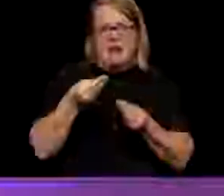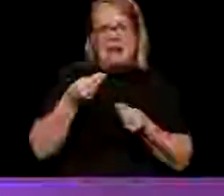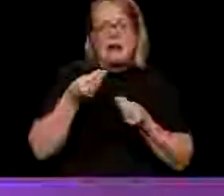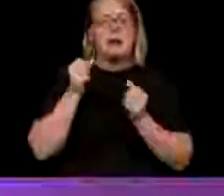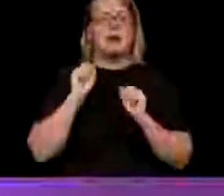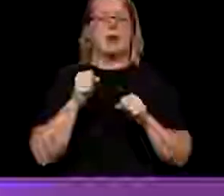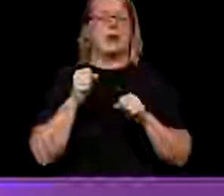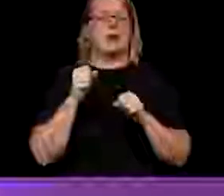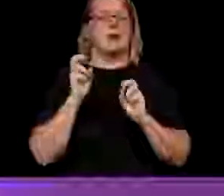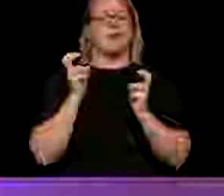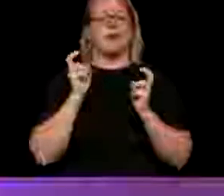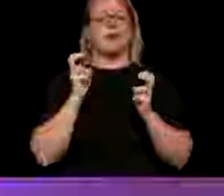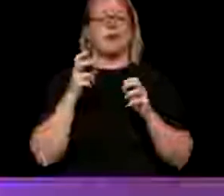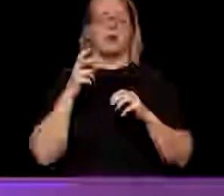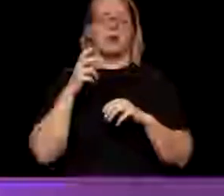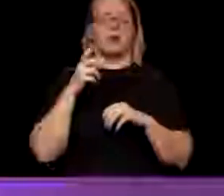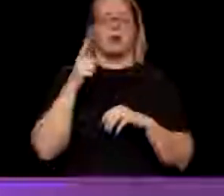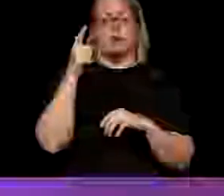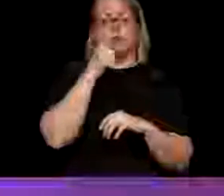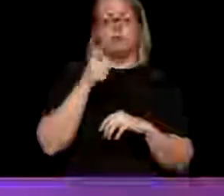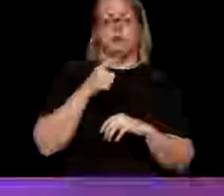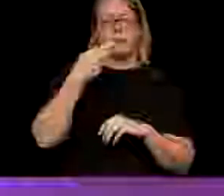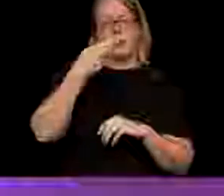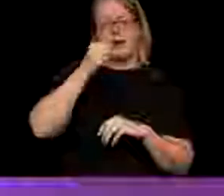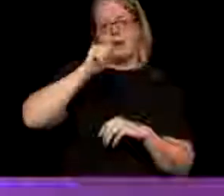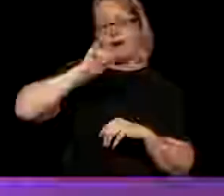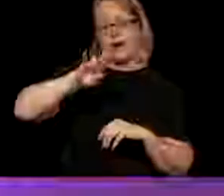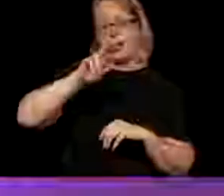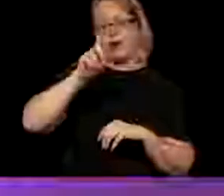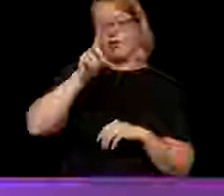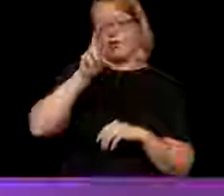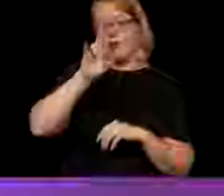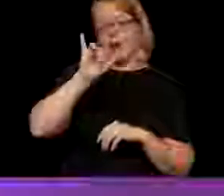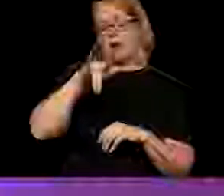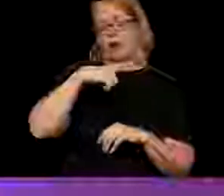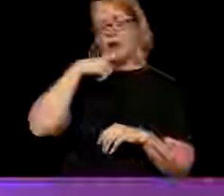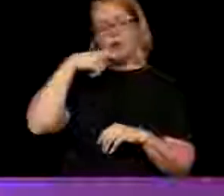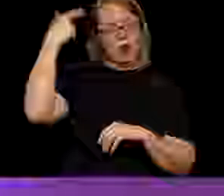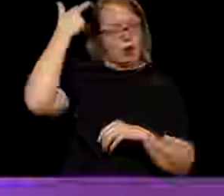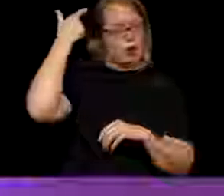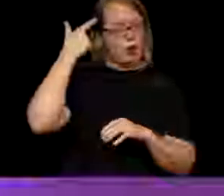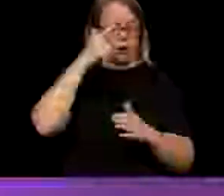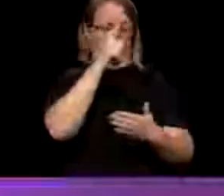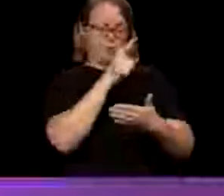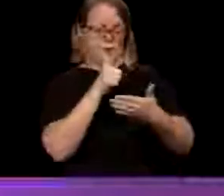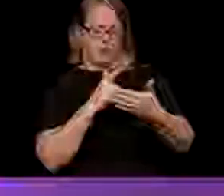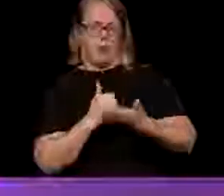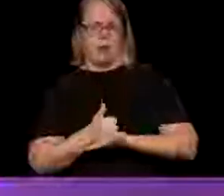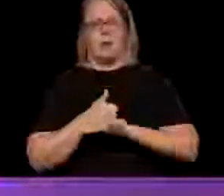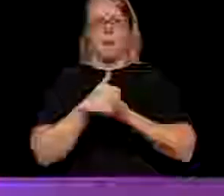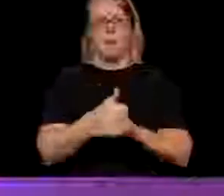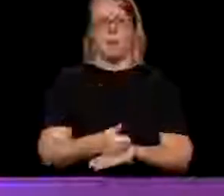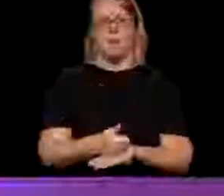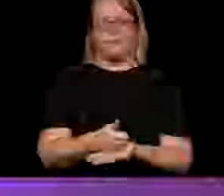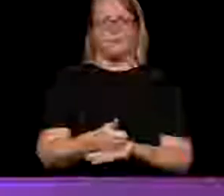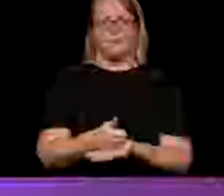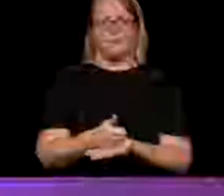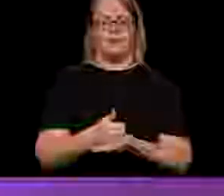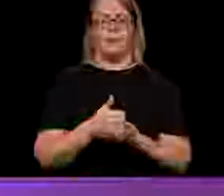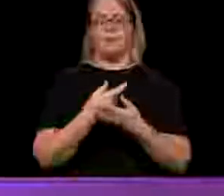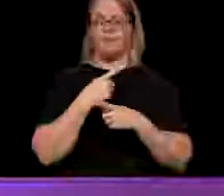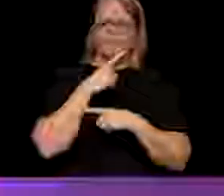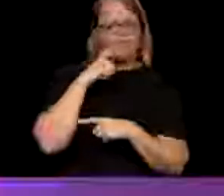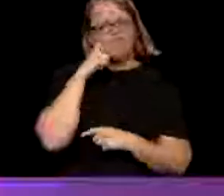process. Acrylic does dry pretty quickly. If it's a little bit humid, it might take a little longer, but we should be ready to